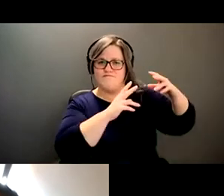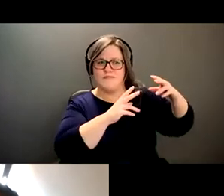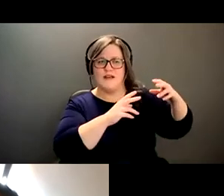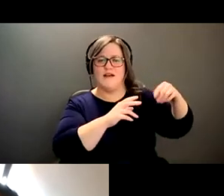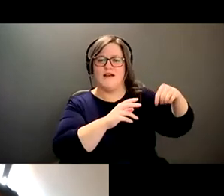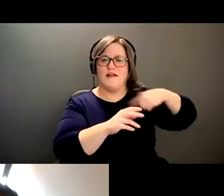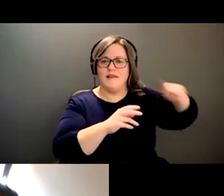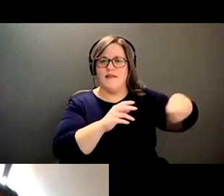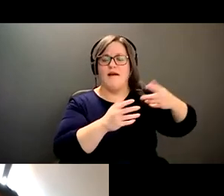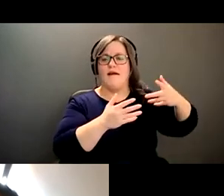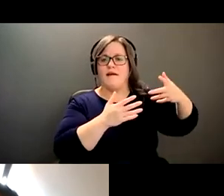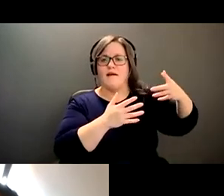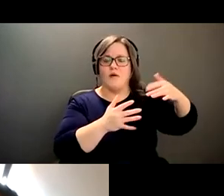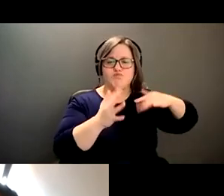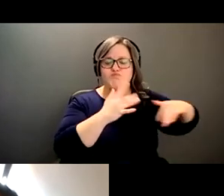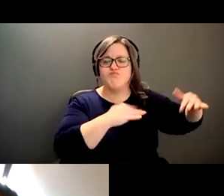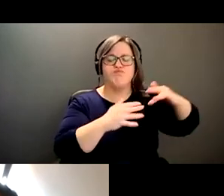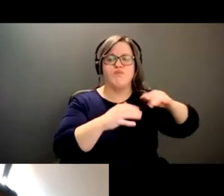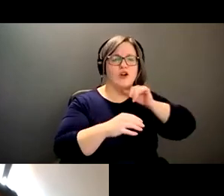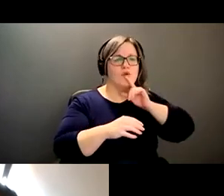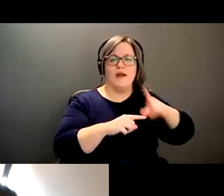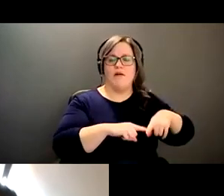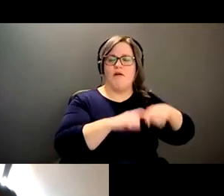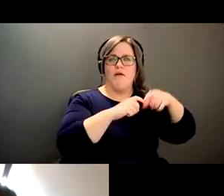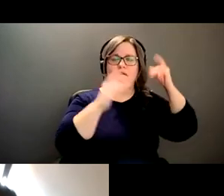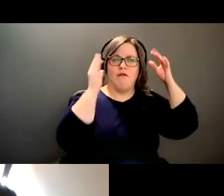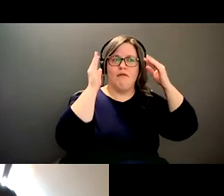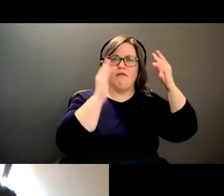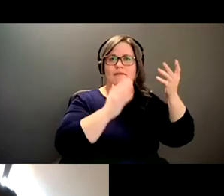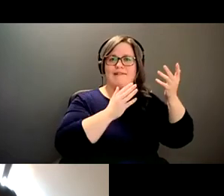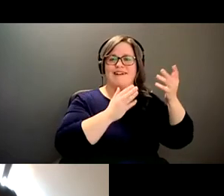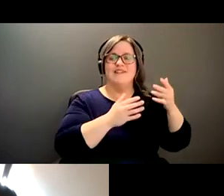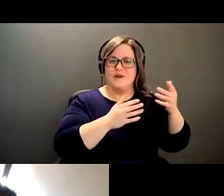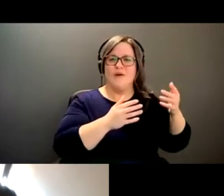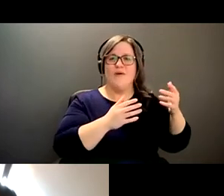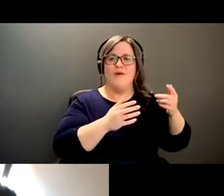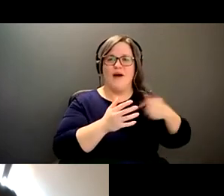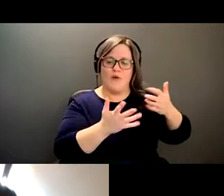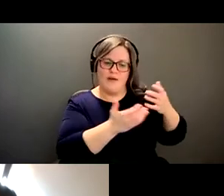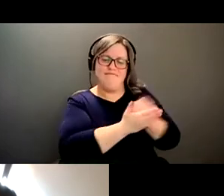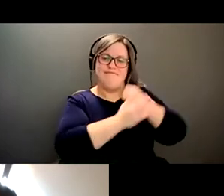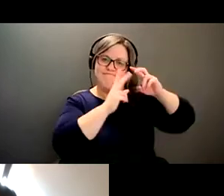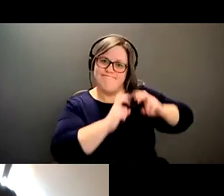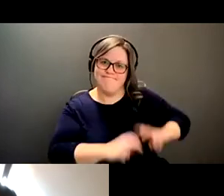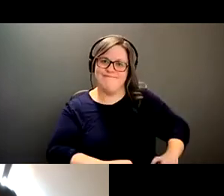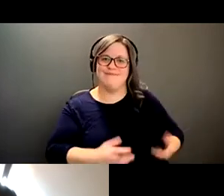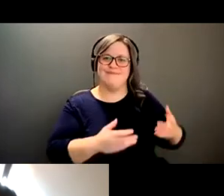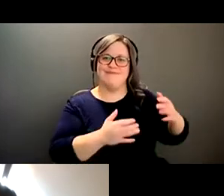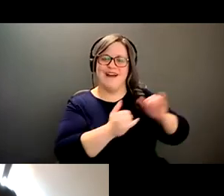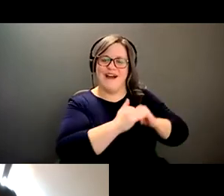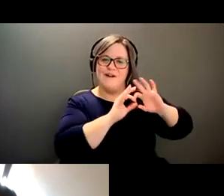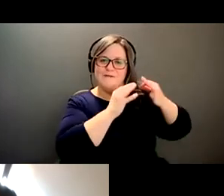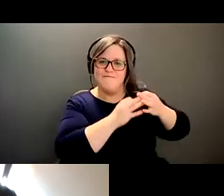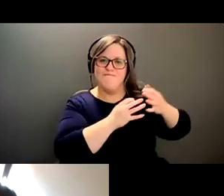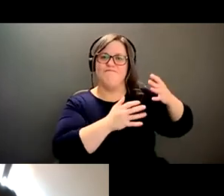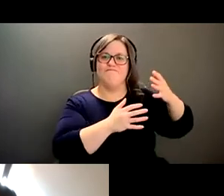conversation is. So I'm really curious about that and how I move through my community and